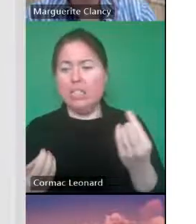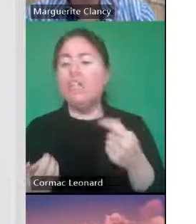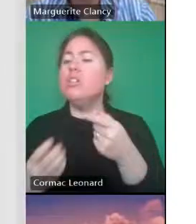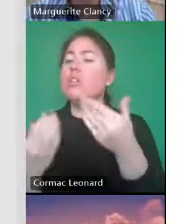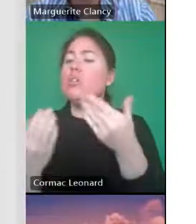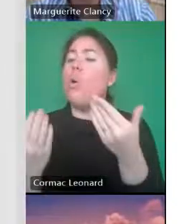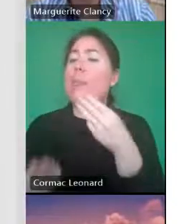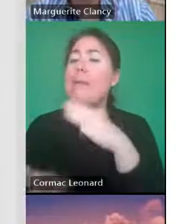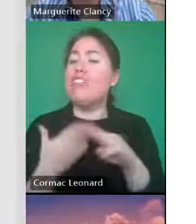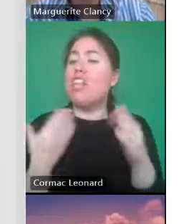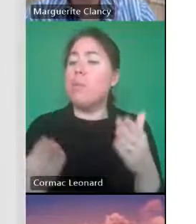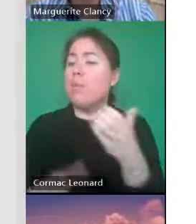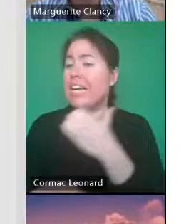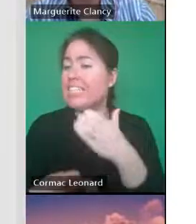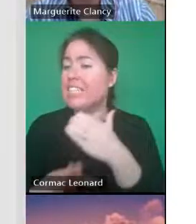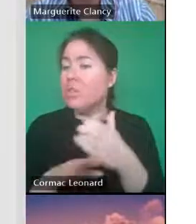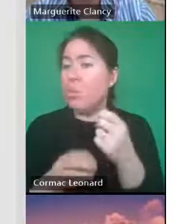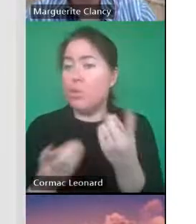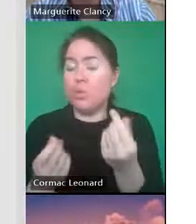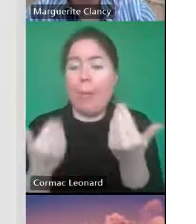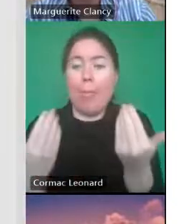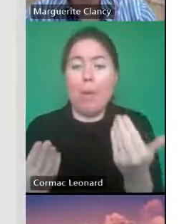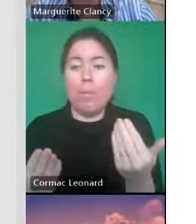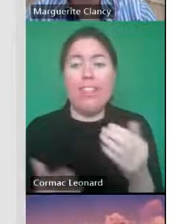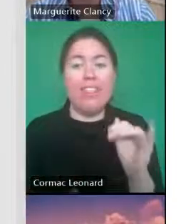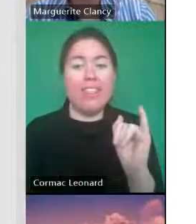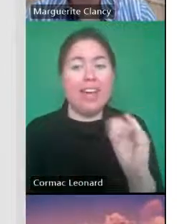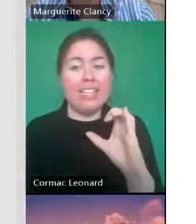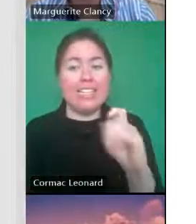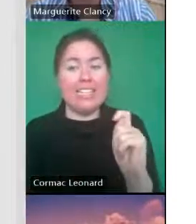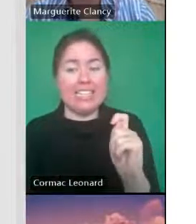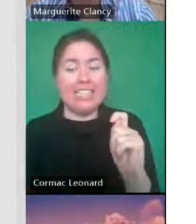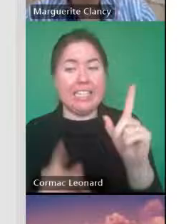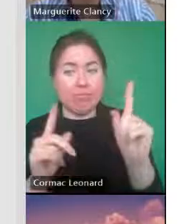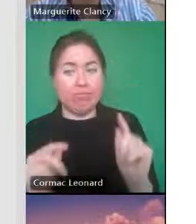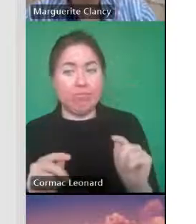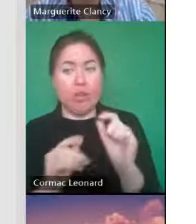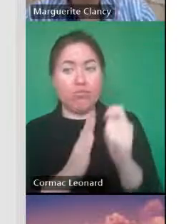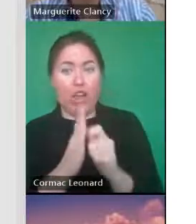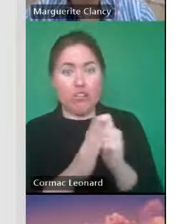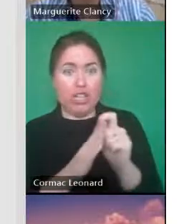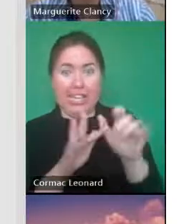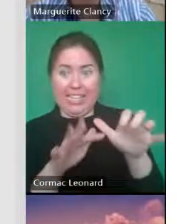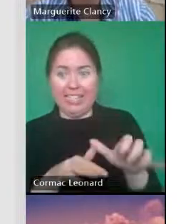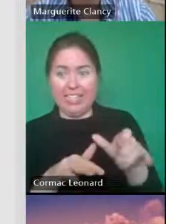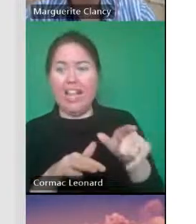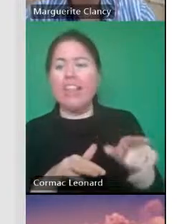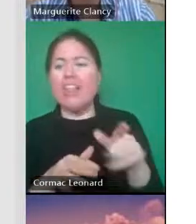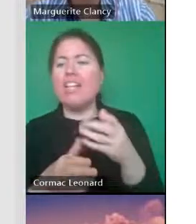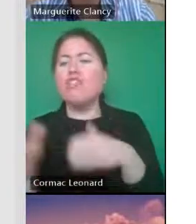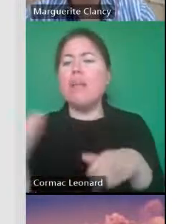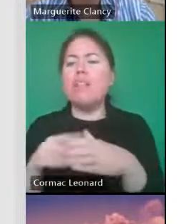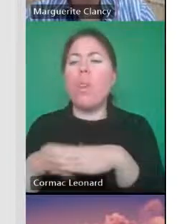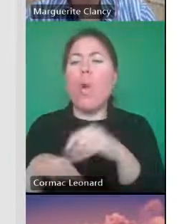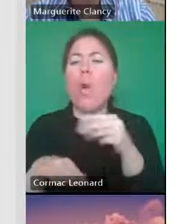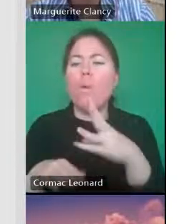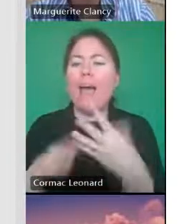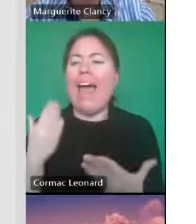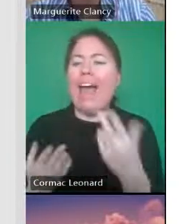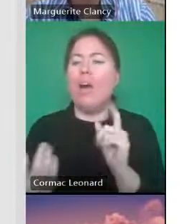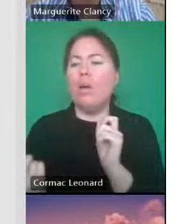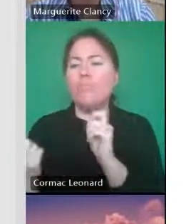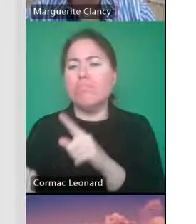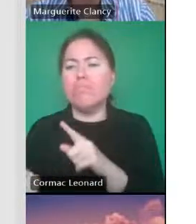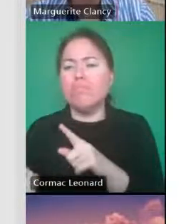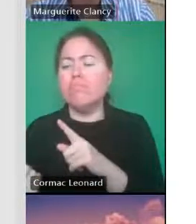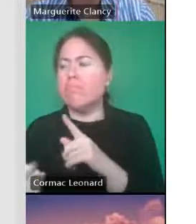currently doing. The ICT project is replacing the old way of sending in